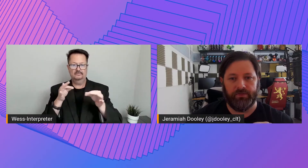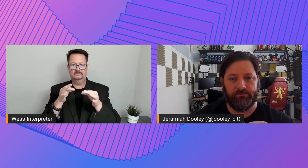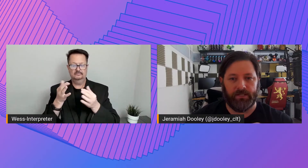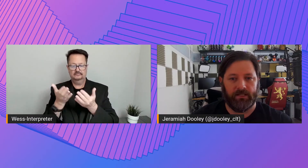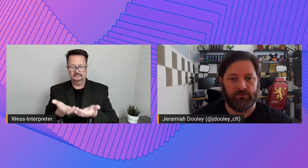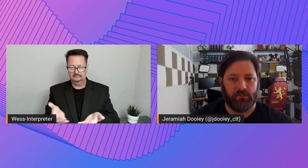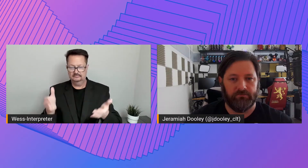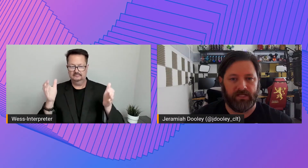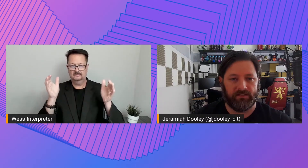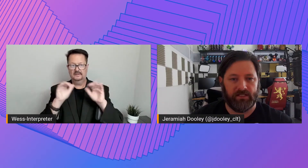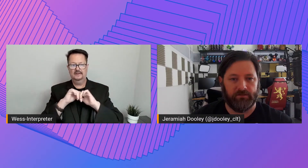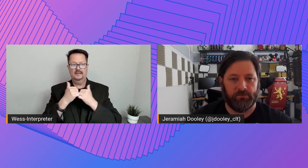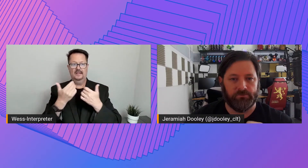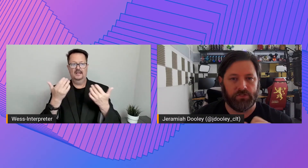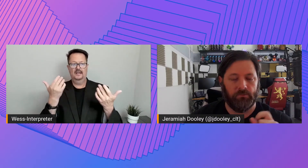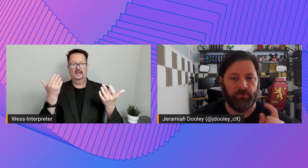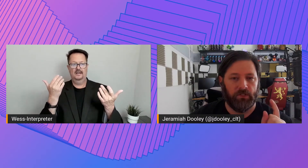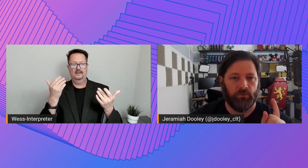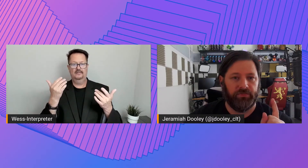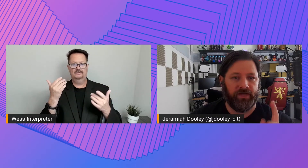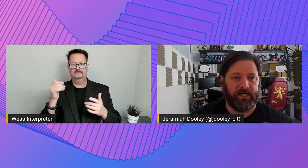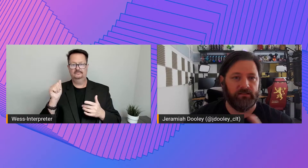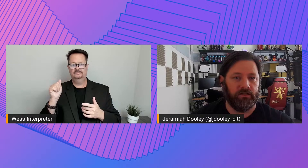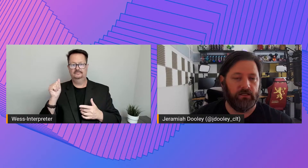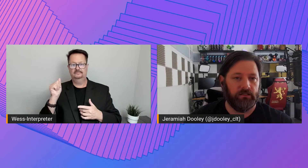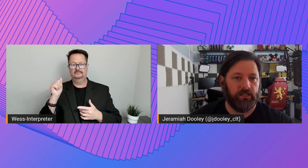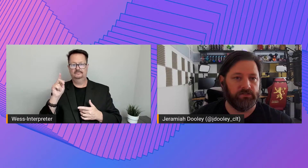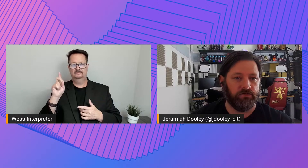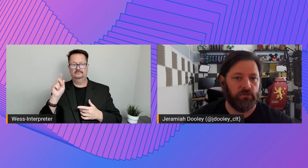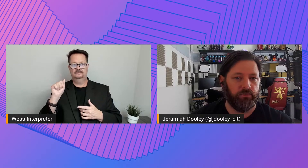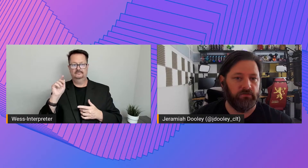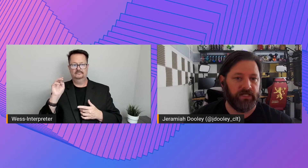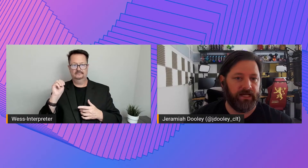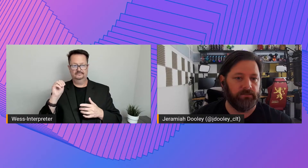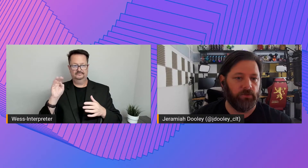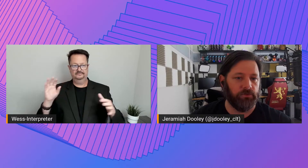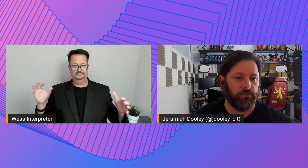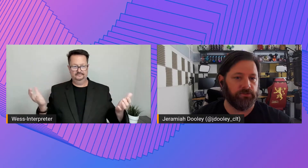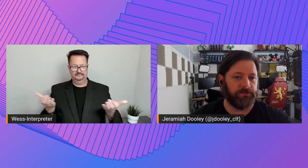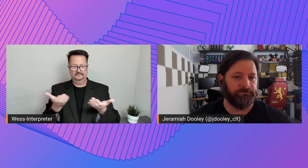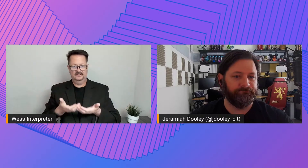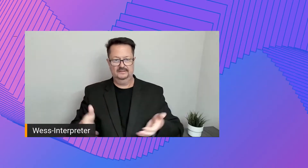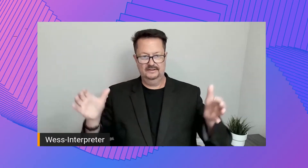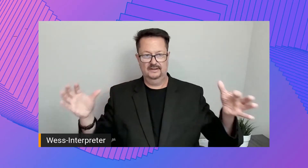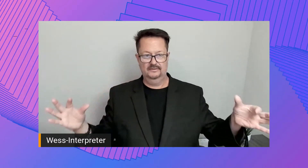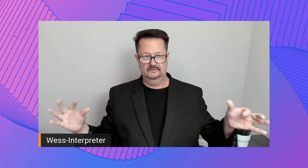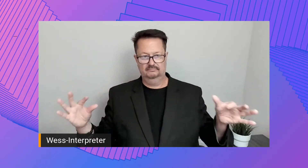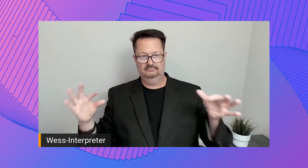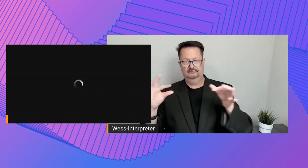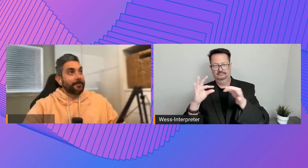glue that binds all of that together. So with that, let's throw it over to Adam. All yours.